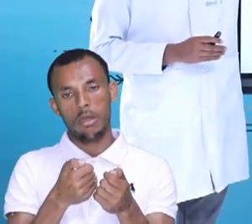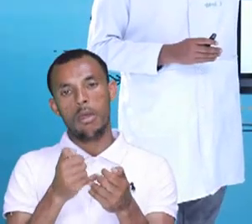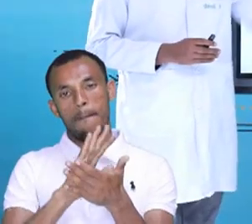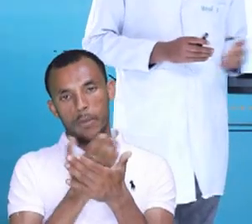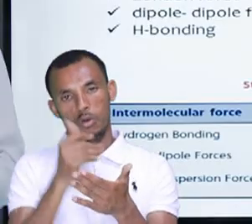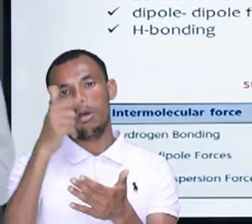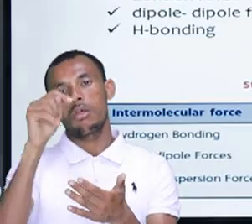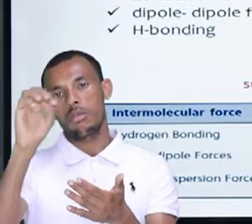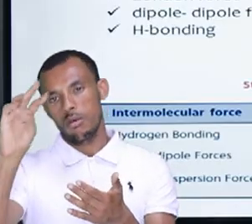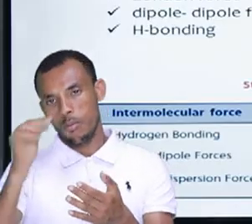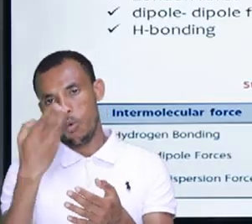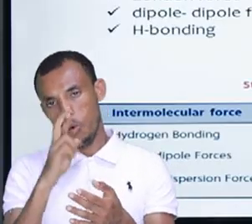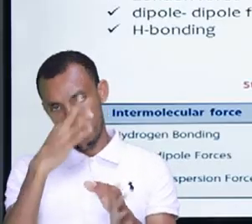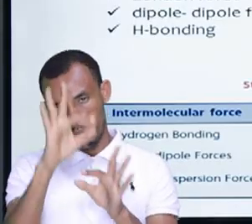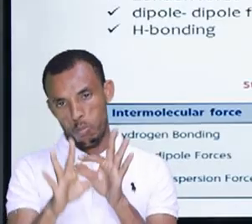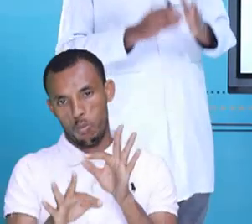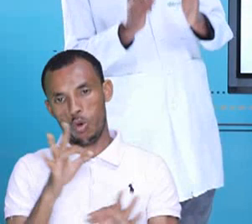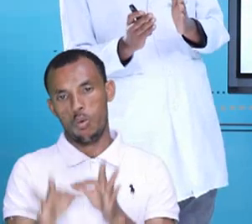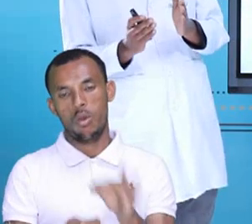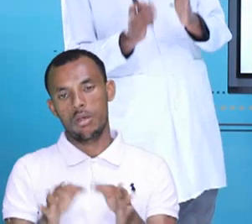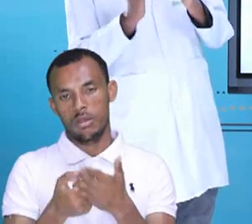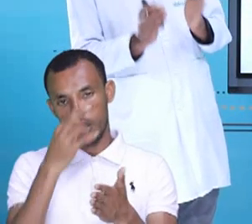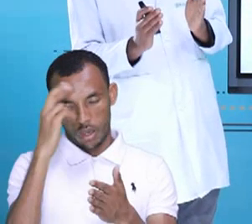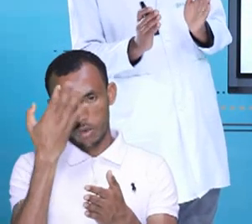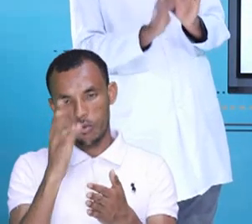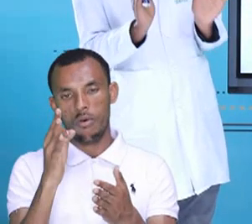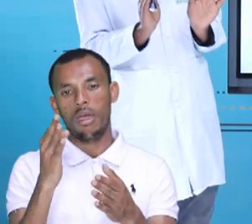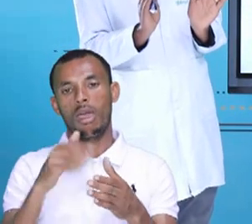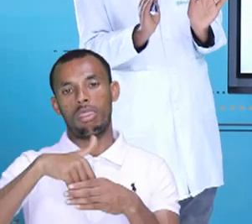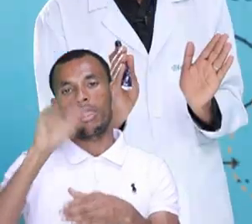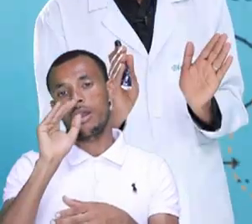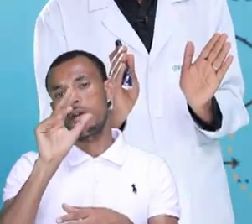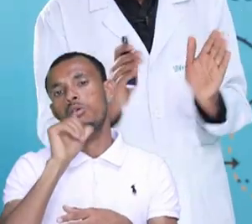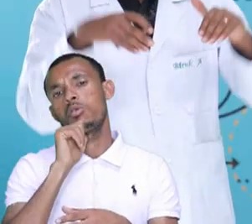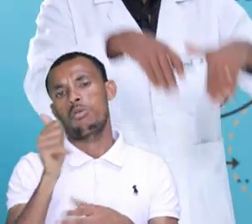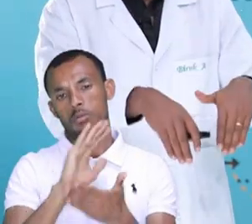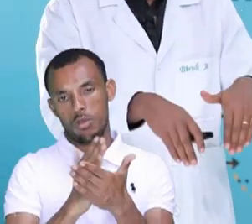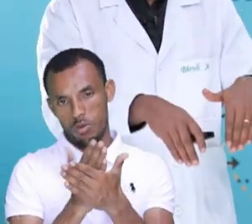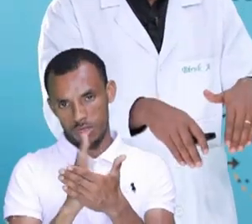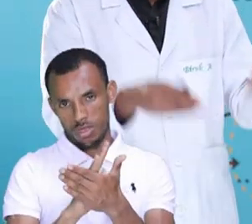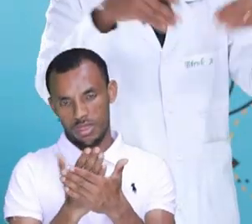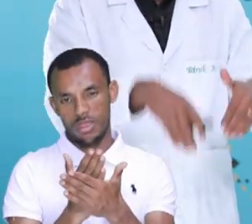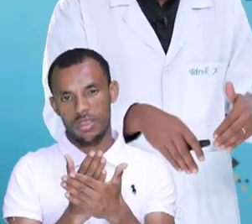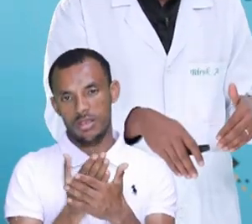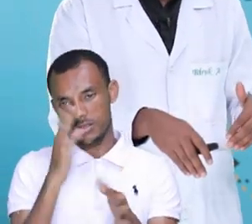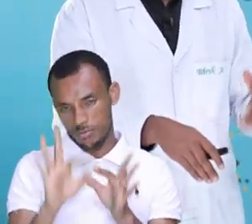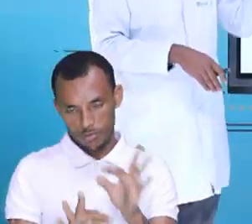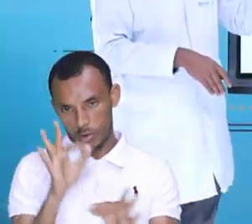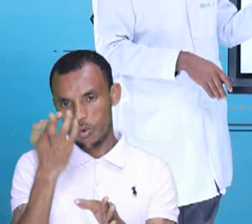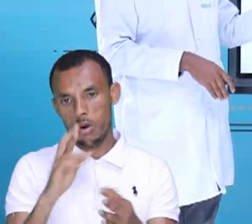or between molecules. In the case of intra, not between, within a molecule, within a